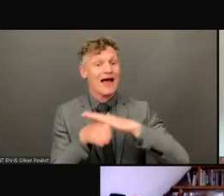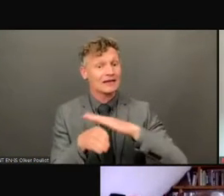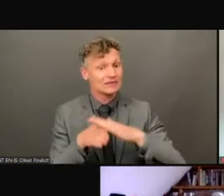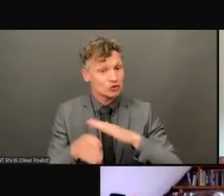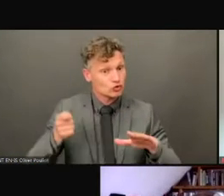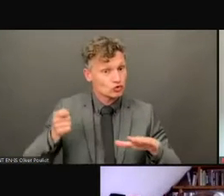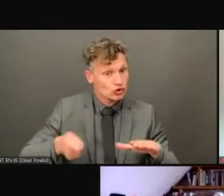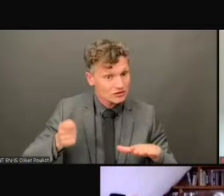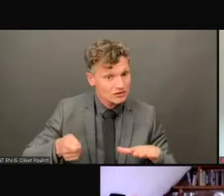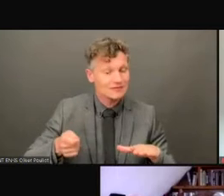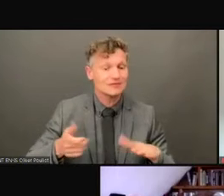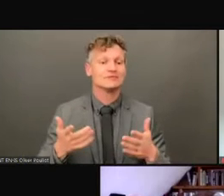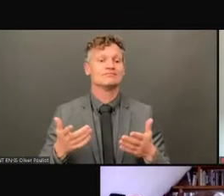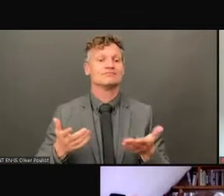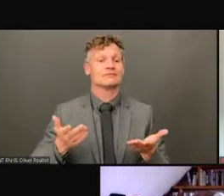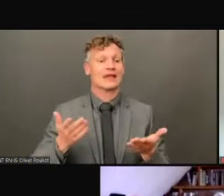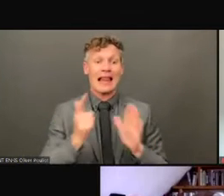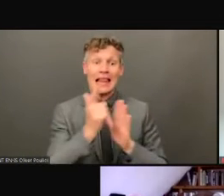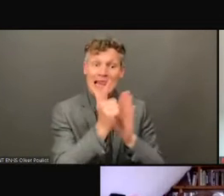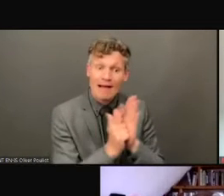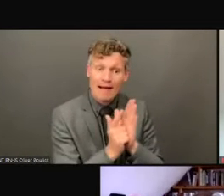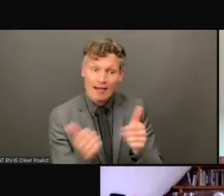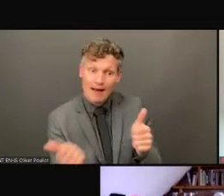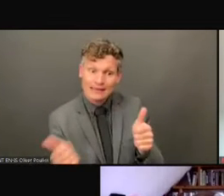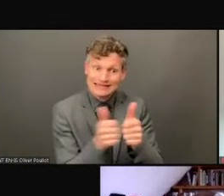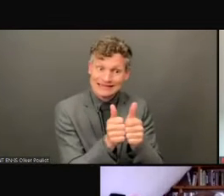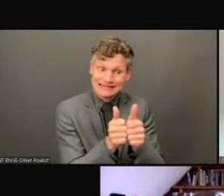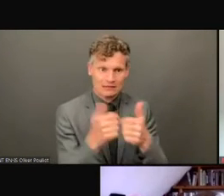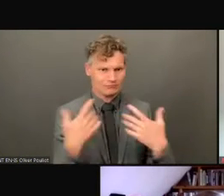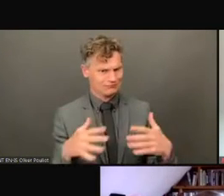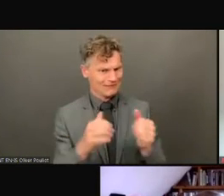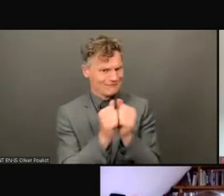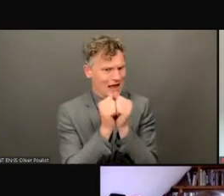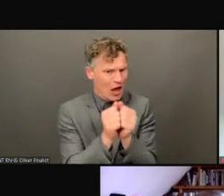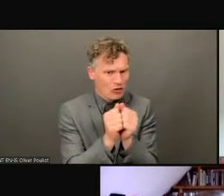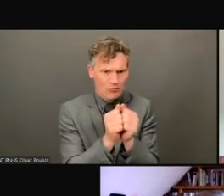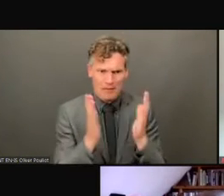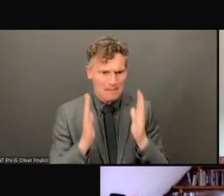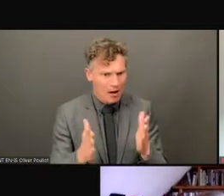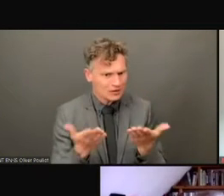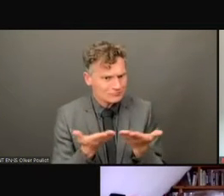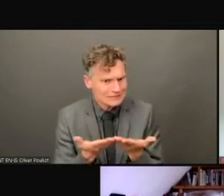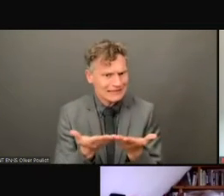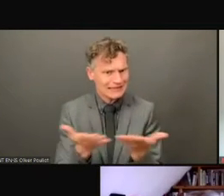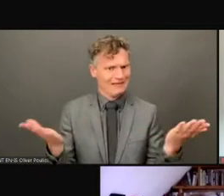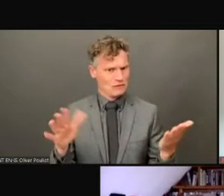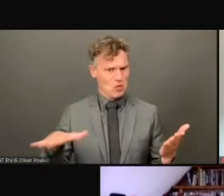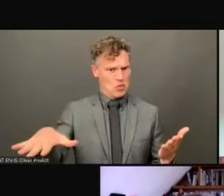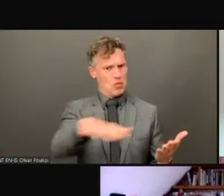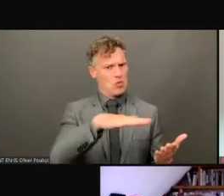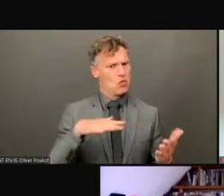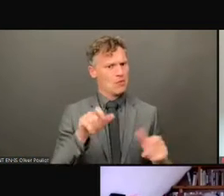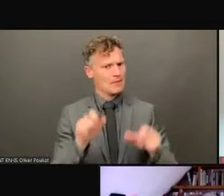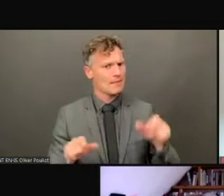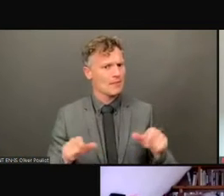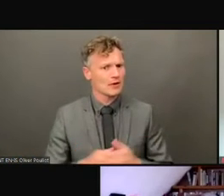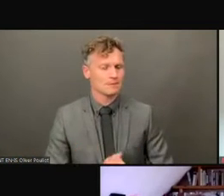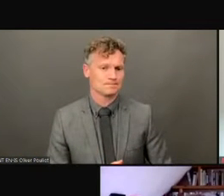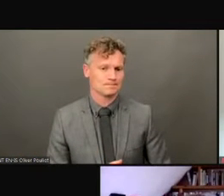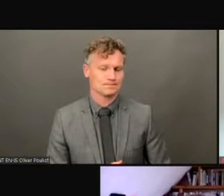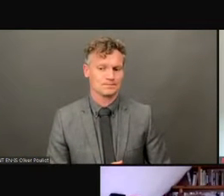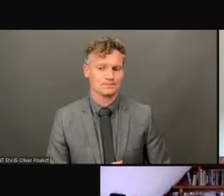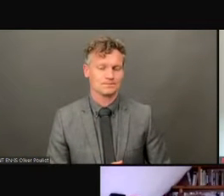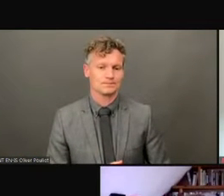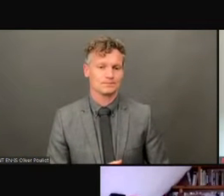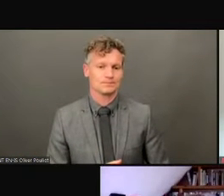are valued and respected as participating actively in society. I very often heard from